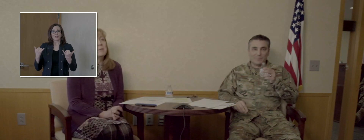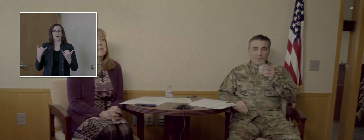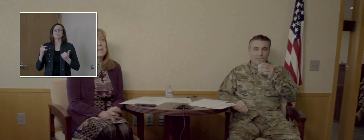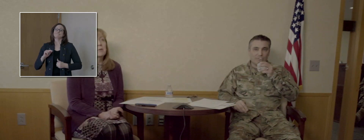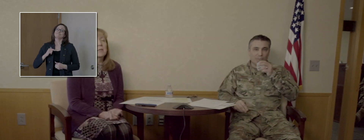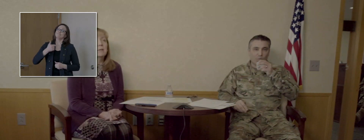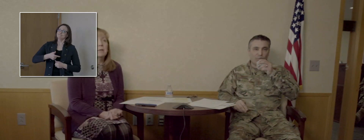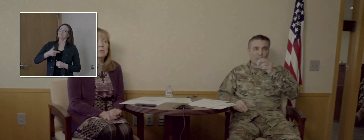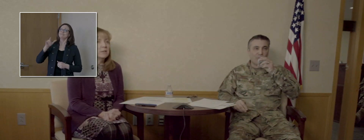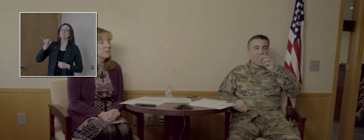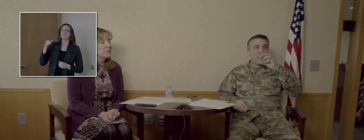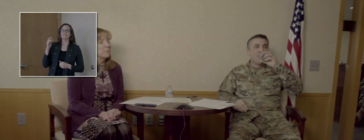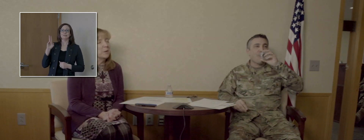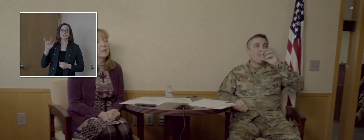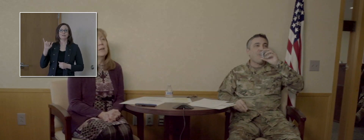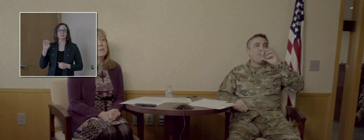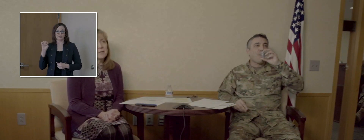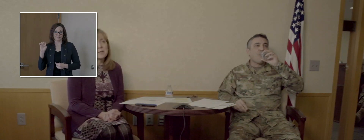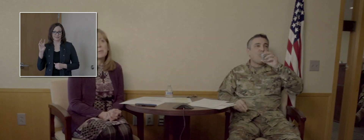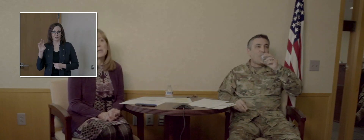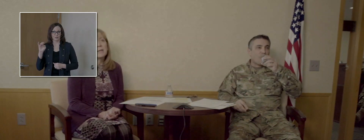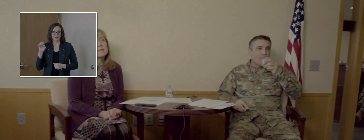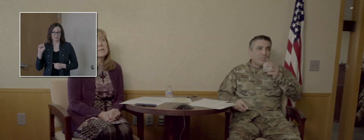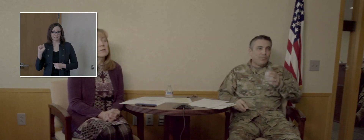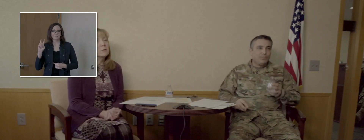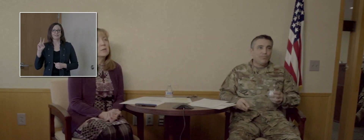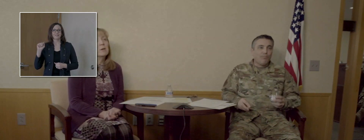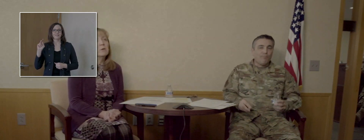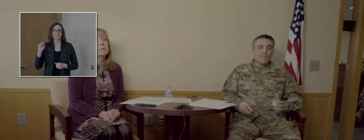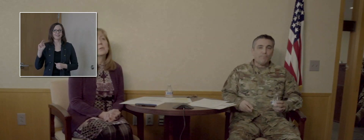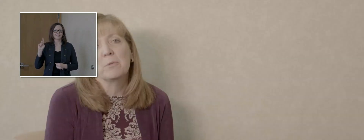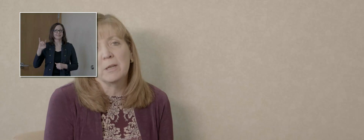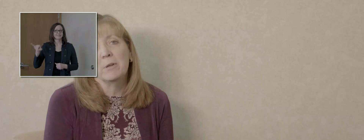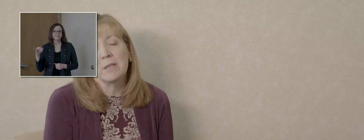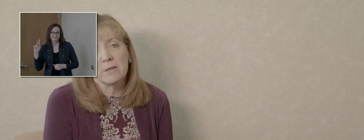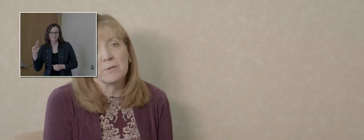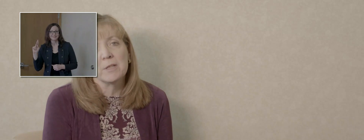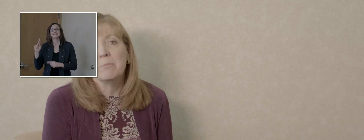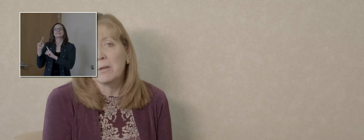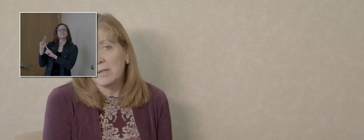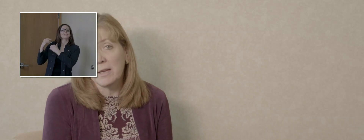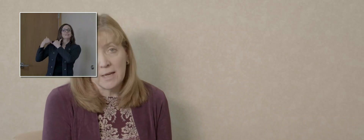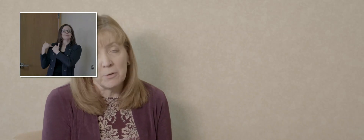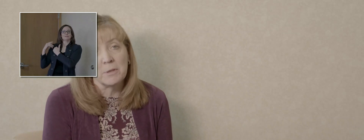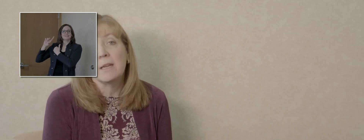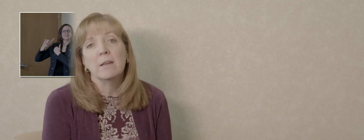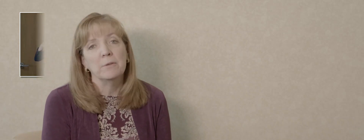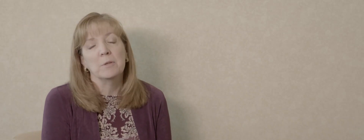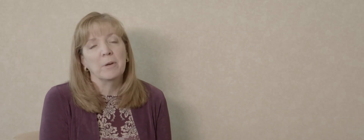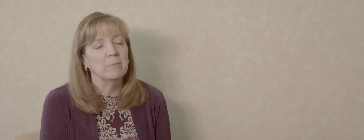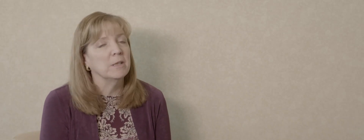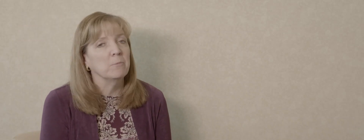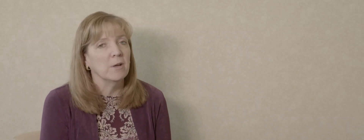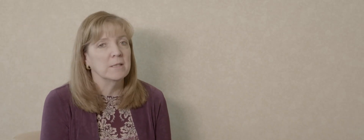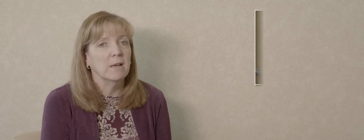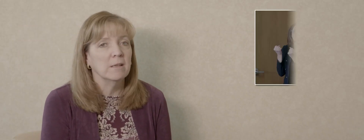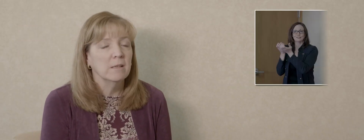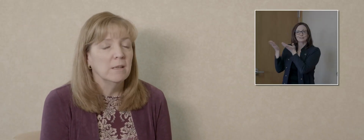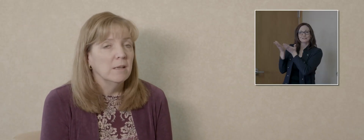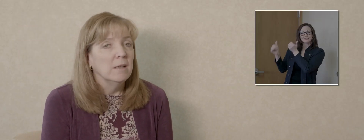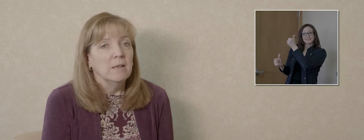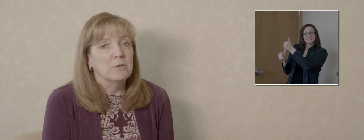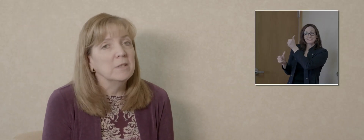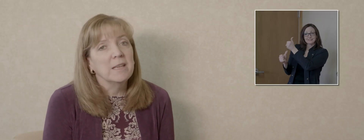as Deputy Secretary with years of public health experience, including over 21 years at Marathon County Health Department in